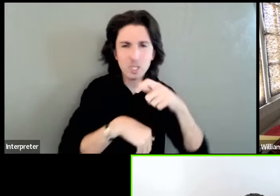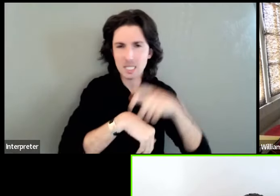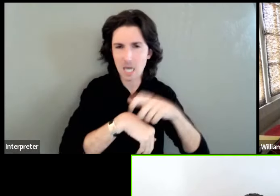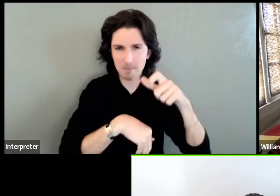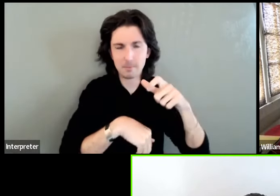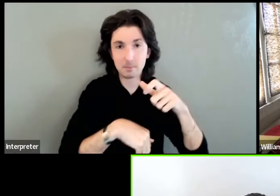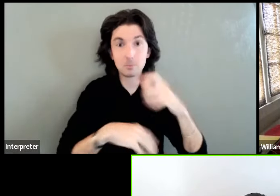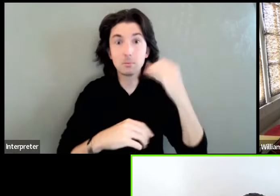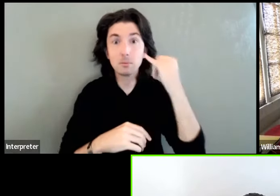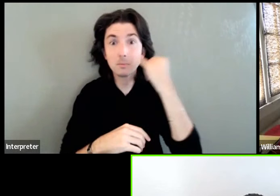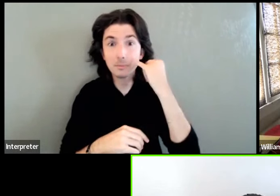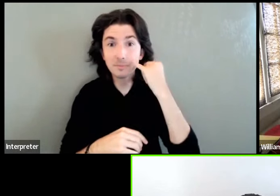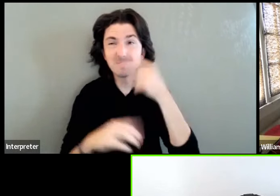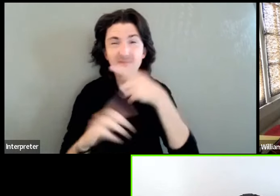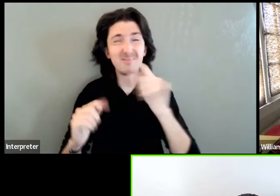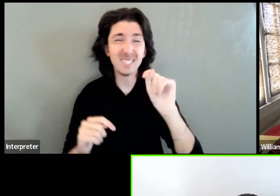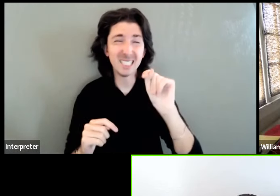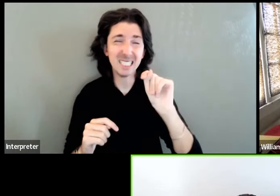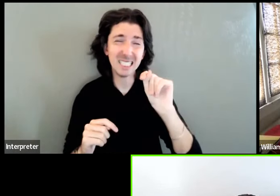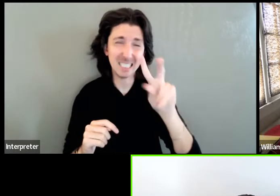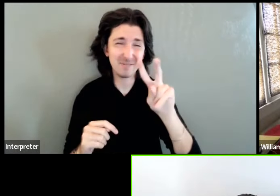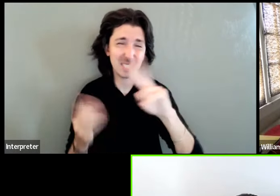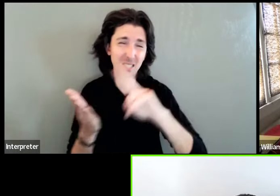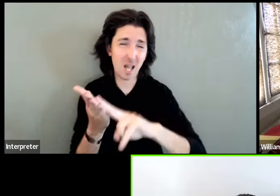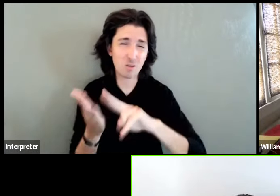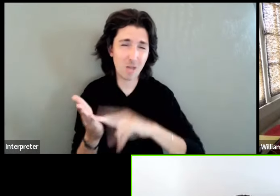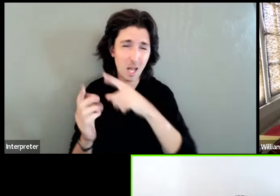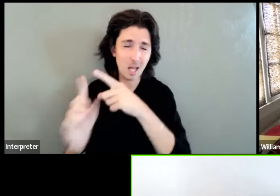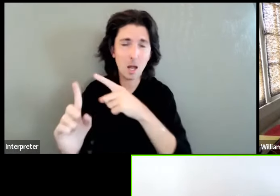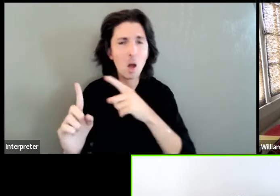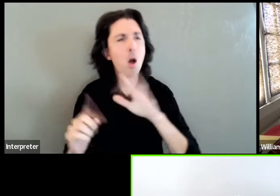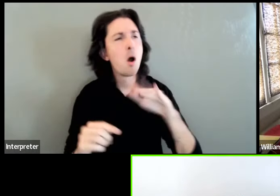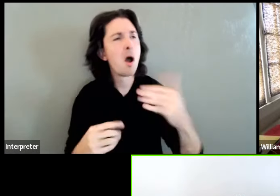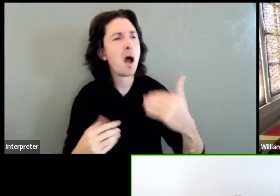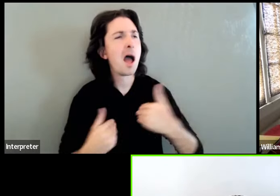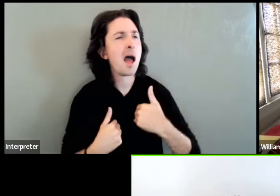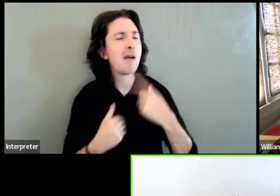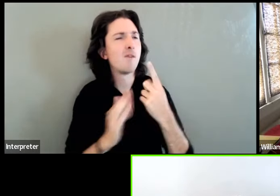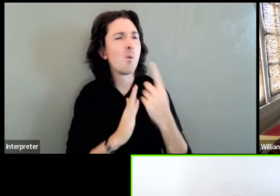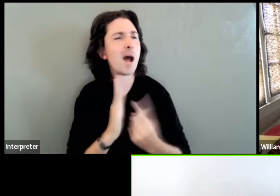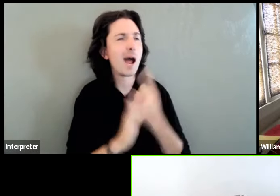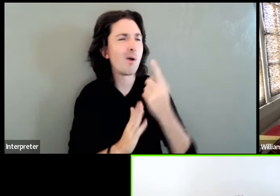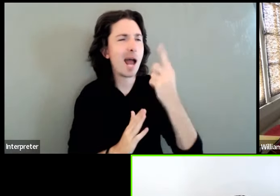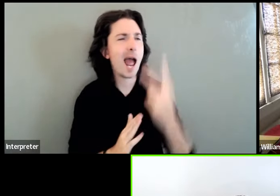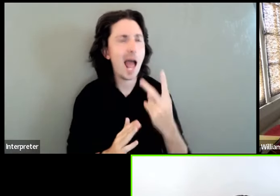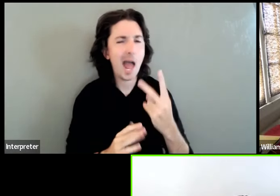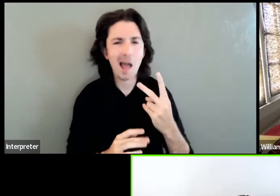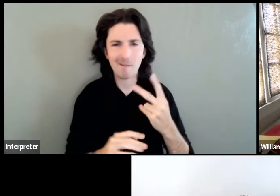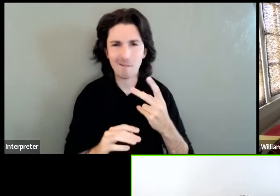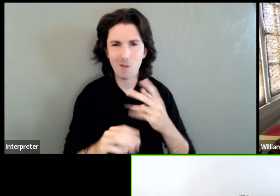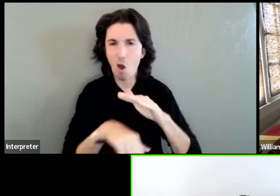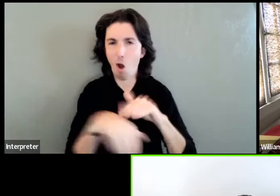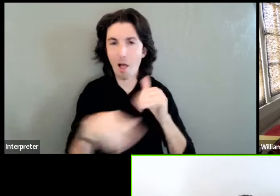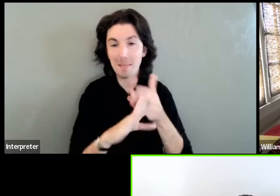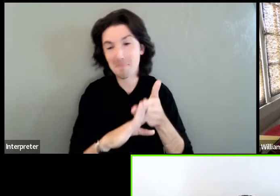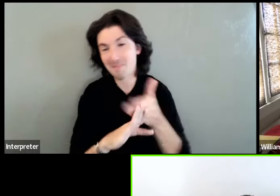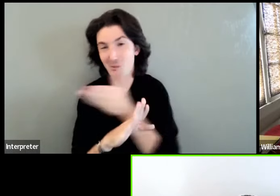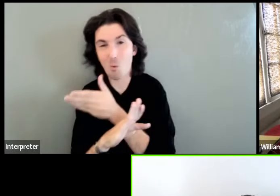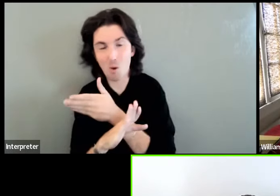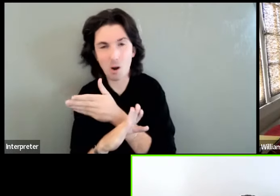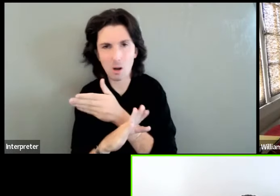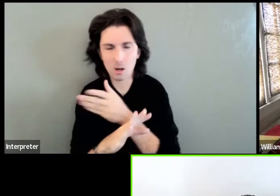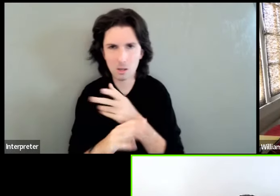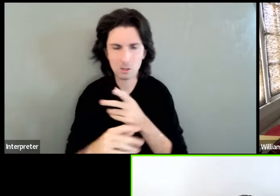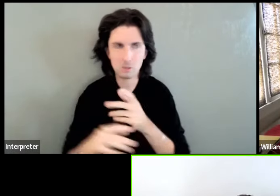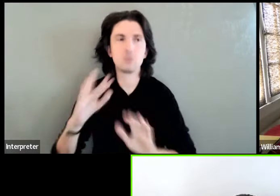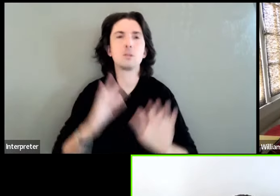fed in the makeup chair when you have an hour-and-a-half pre-call. I think that's so nuanced and so specific that we won't go too far into that here. But if anybody